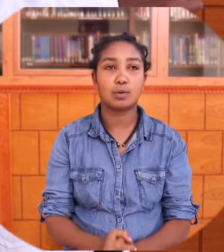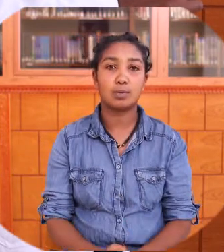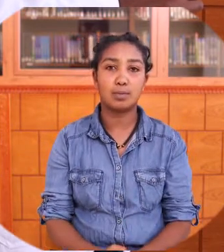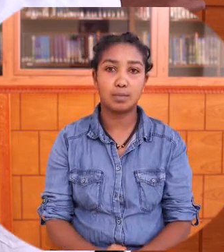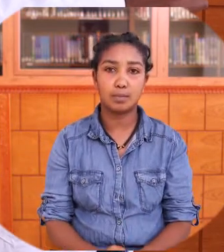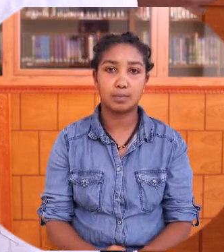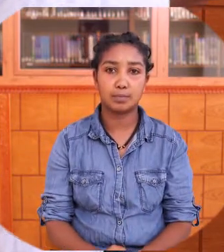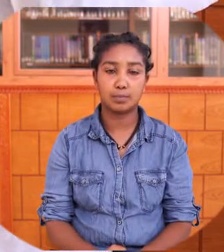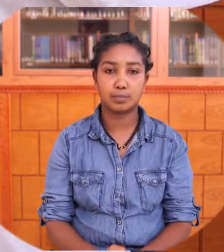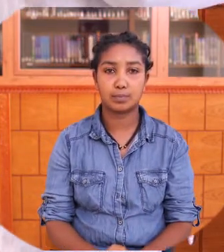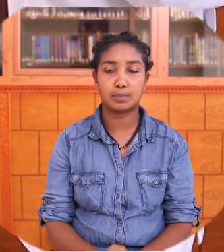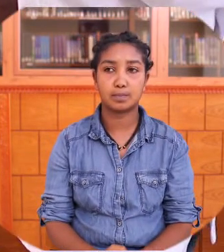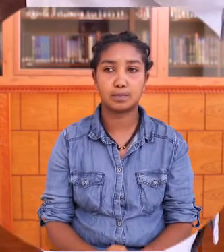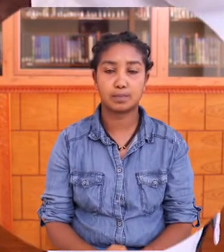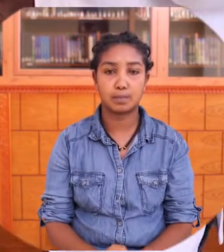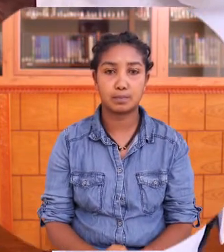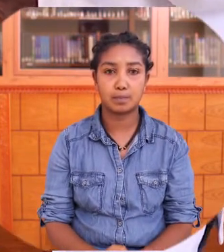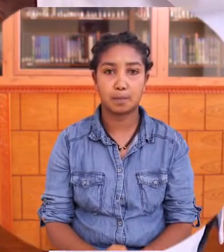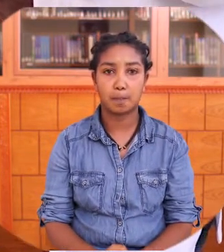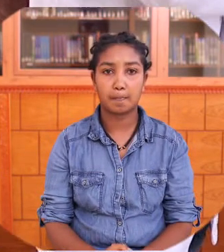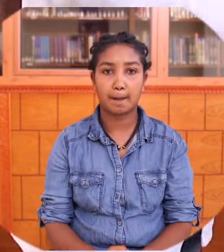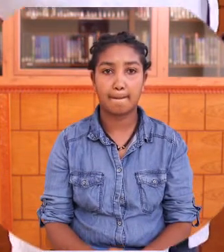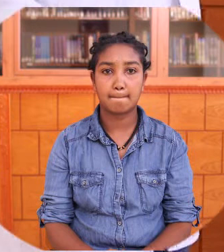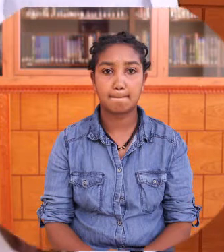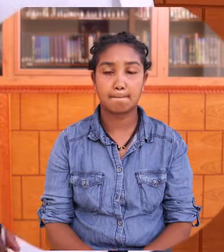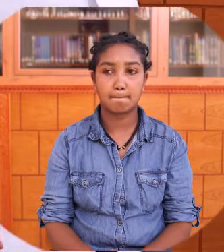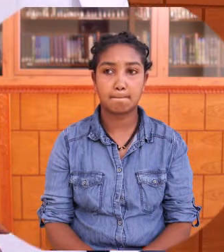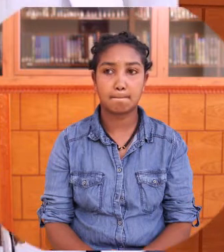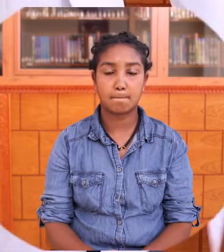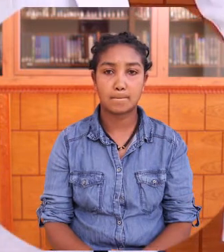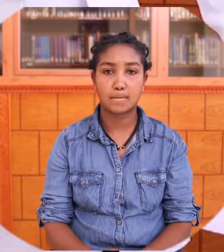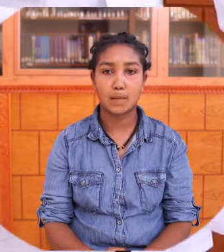for this purpose. People use horse for this purpose.